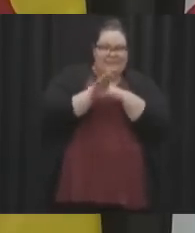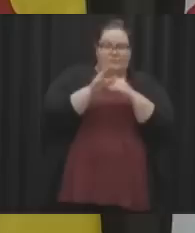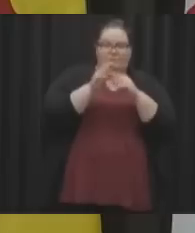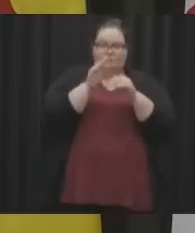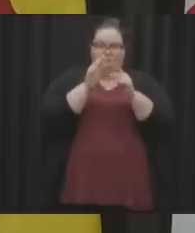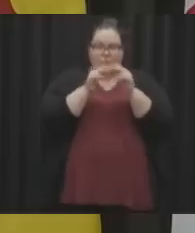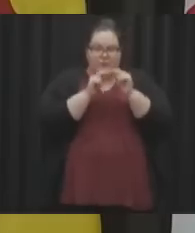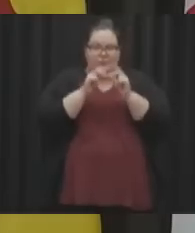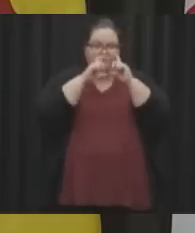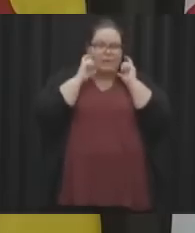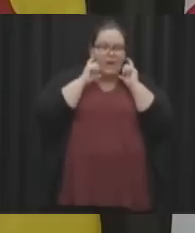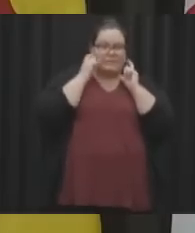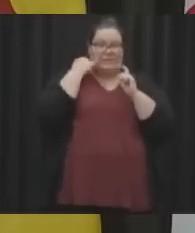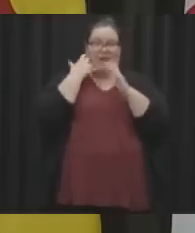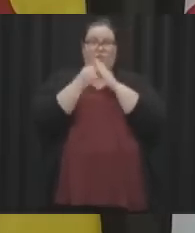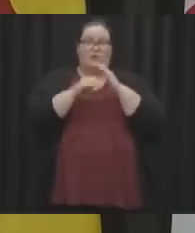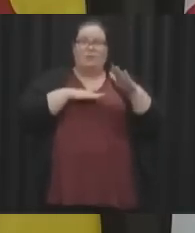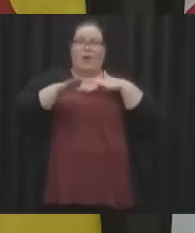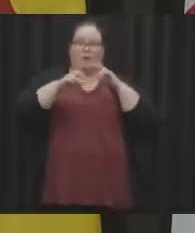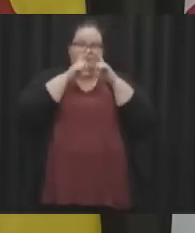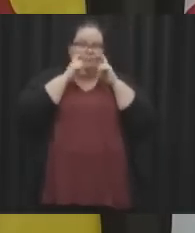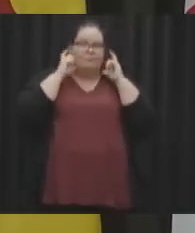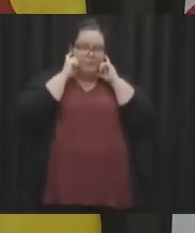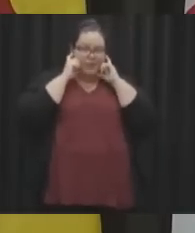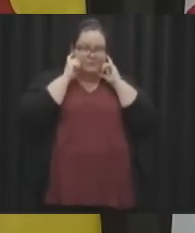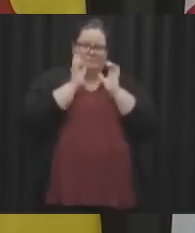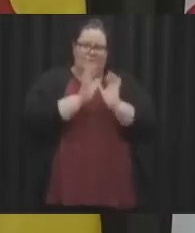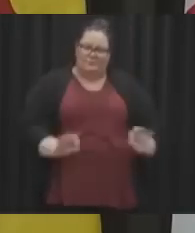holiday weekend when there will be increased interaction.